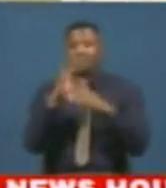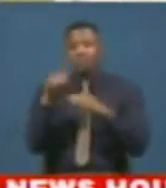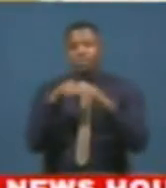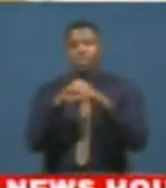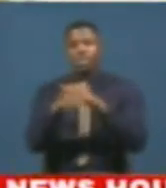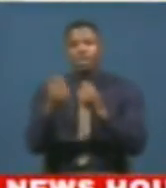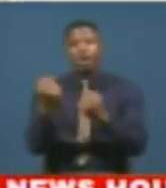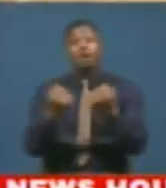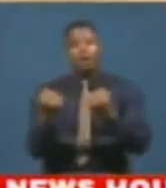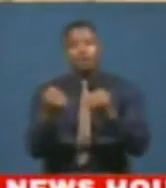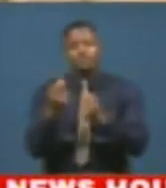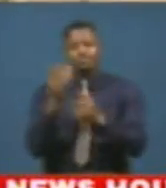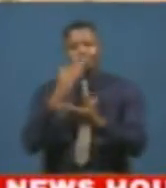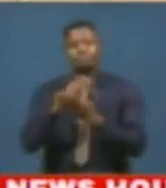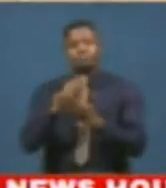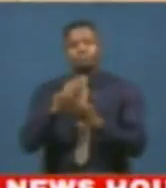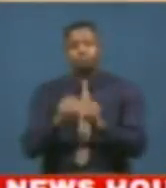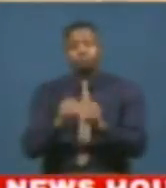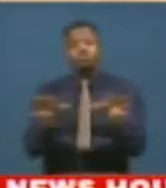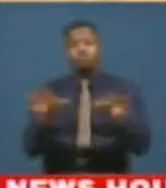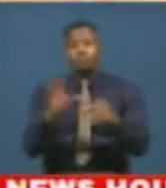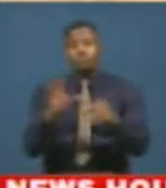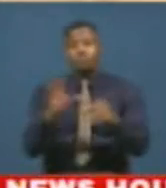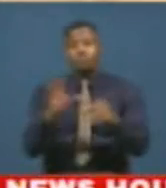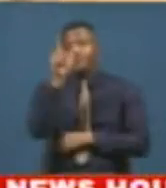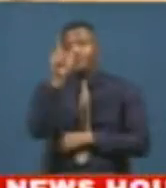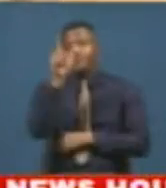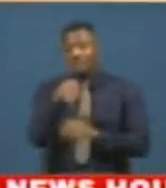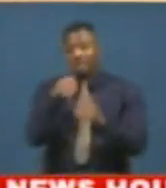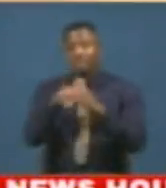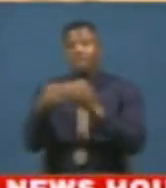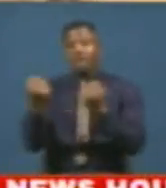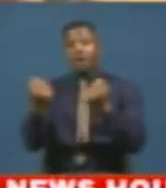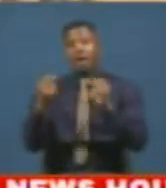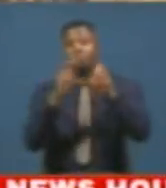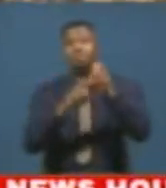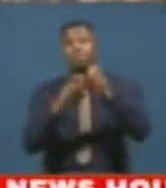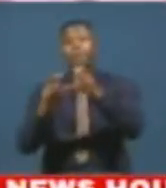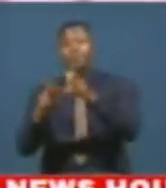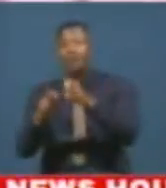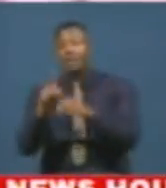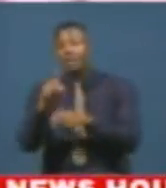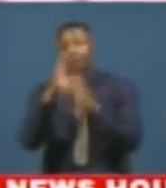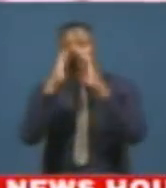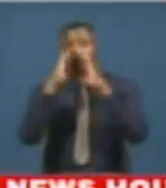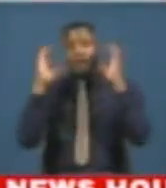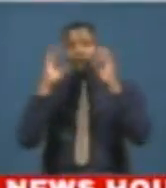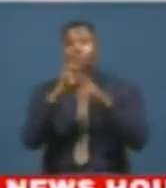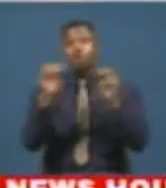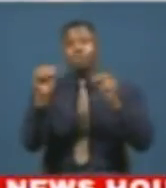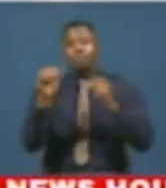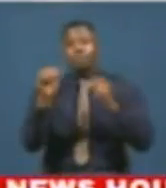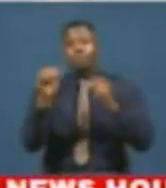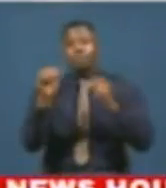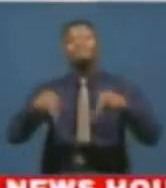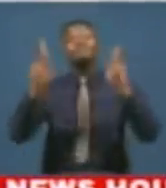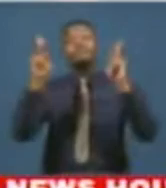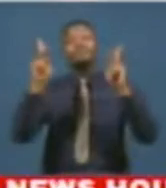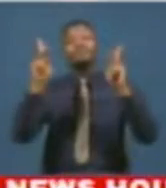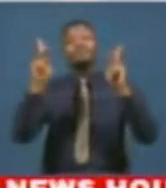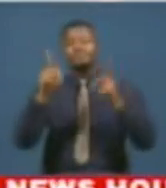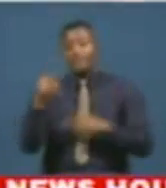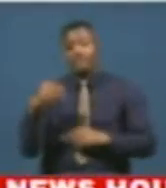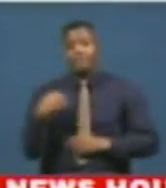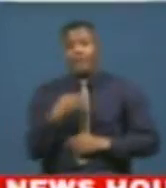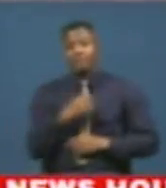of the disease. No passengers will be allowed to board a commercial vehicle without a mask. A member of the